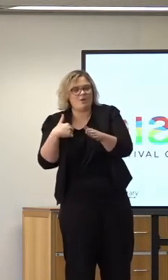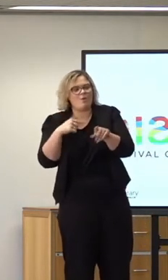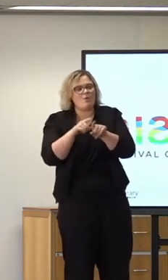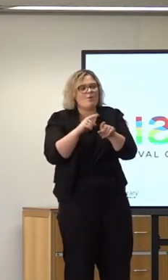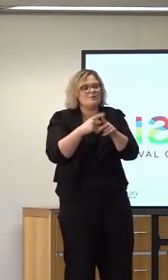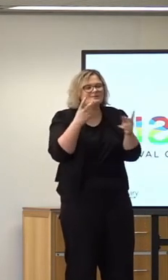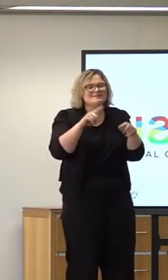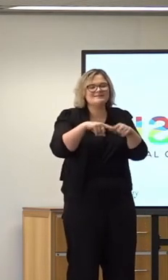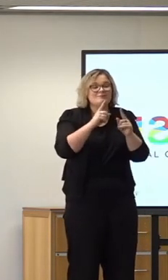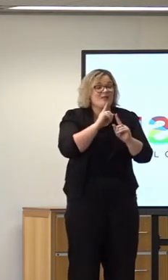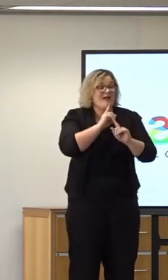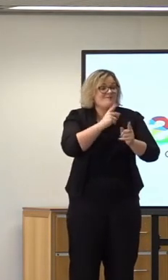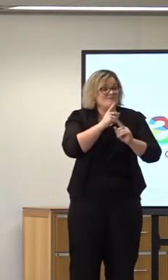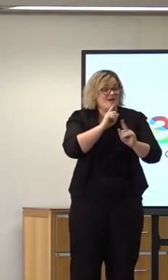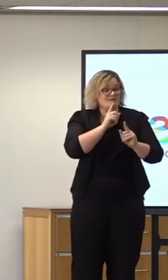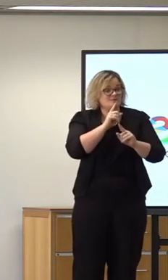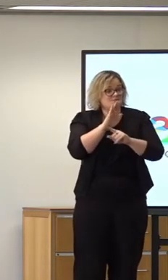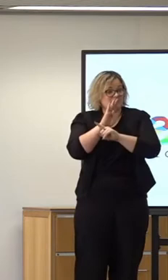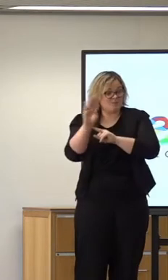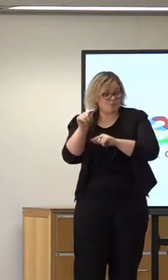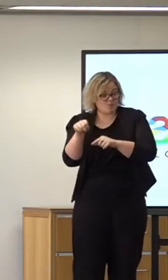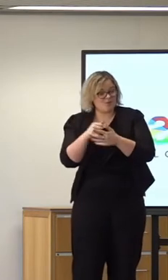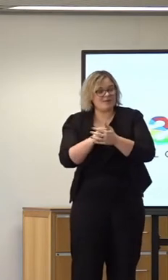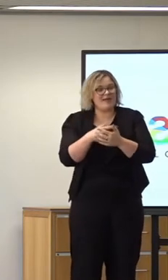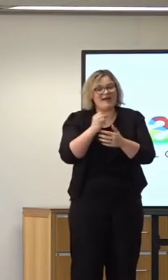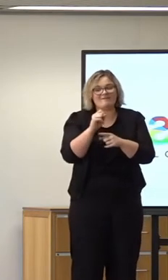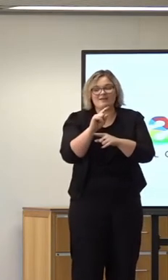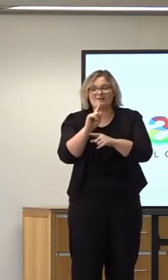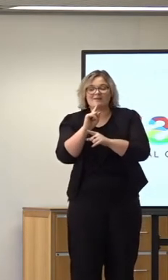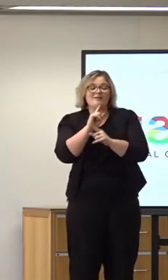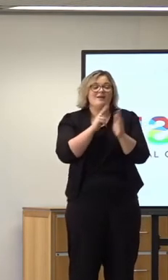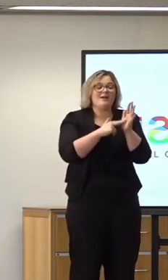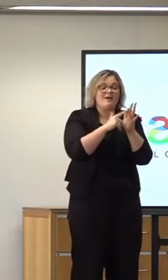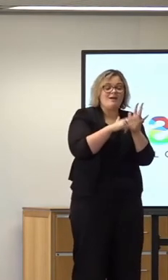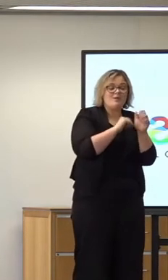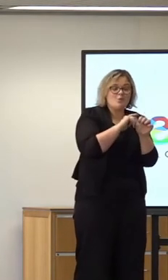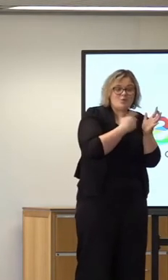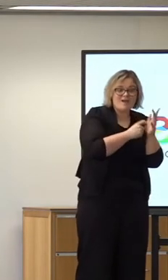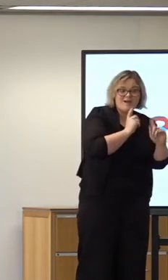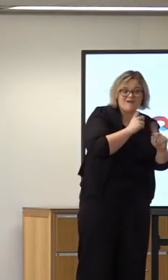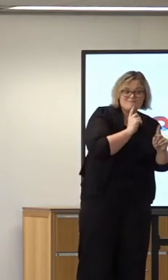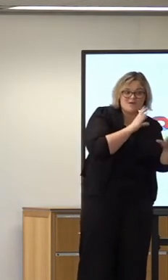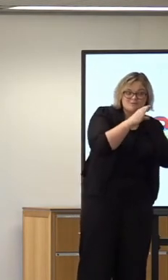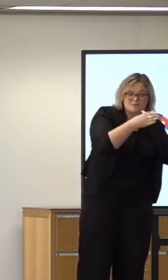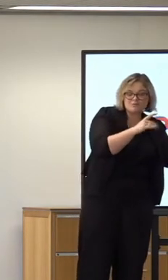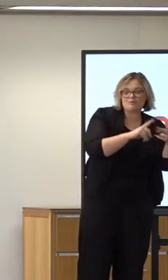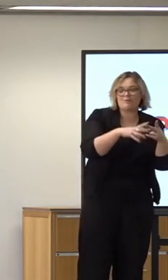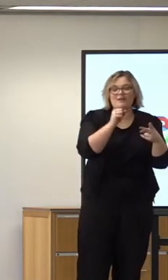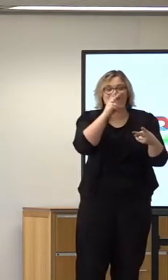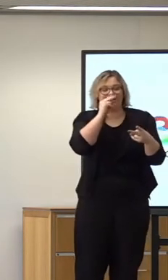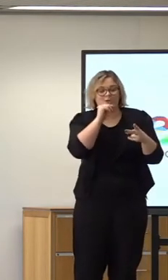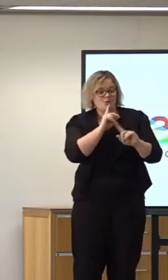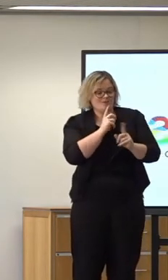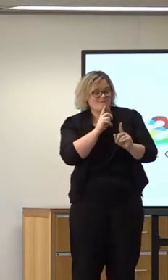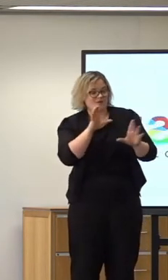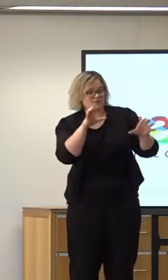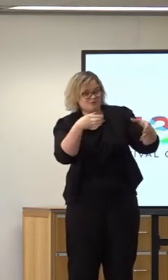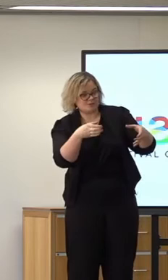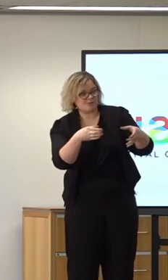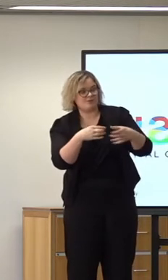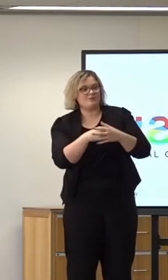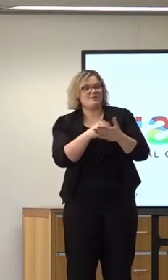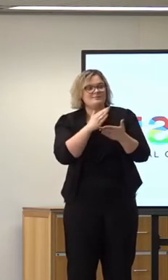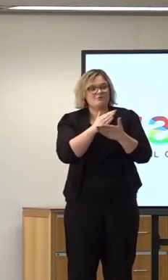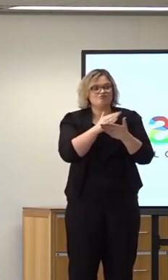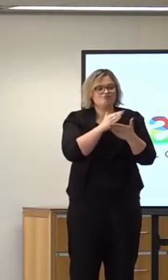different advisory bodies. So having an access advisory body, a Noongar advisory circle, a youth advisory circle that